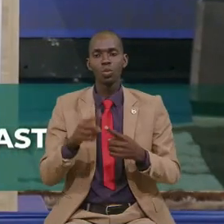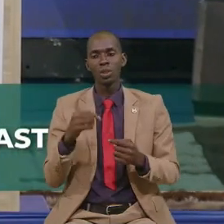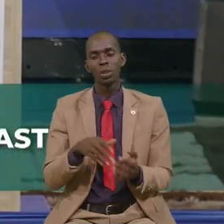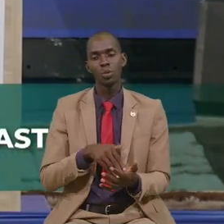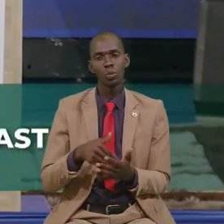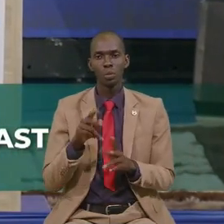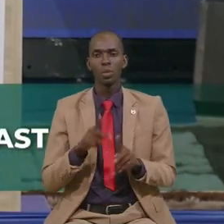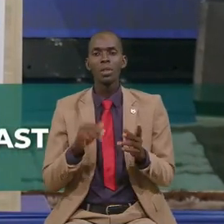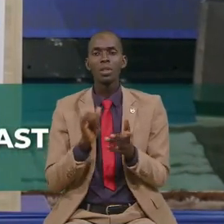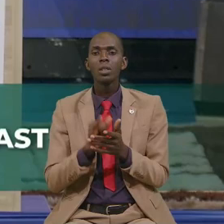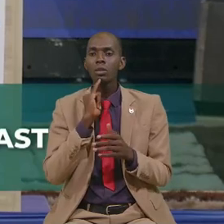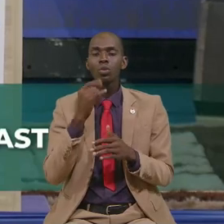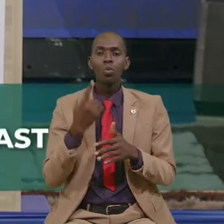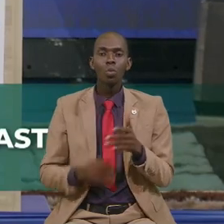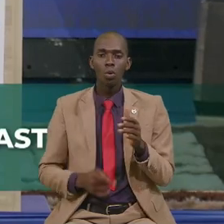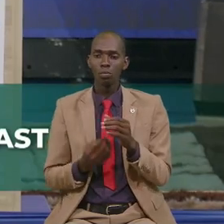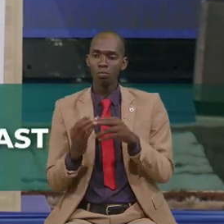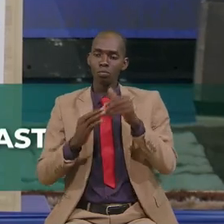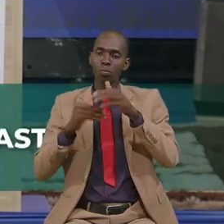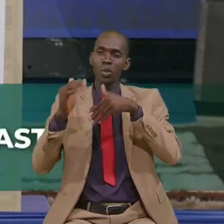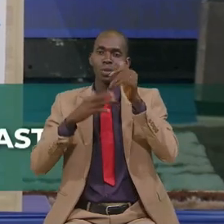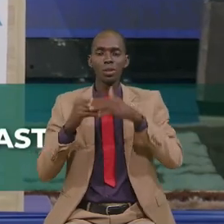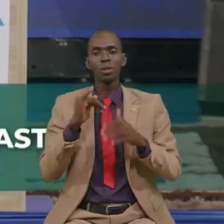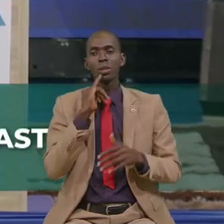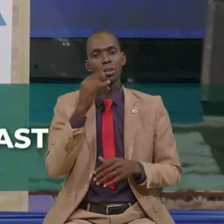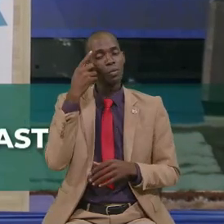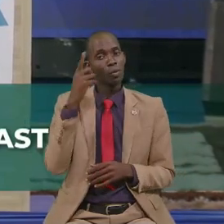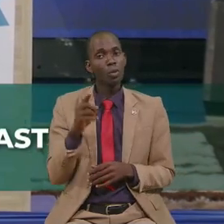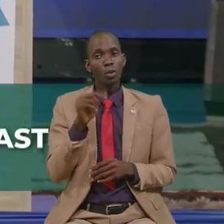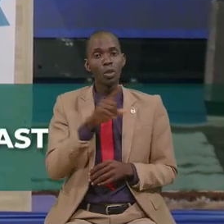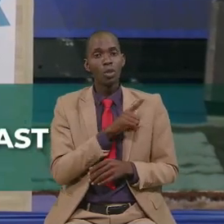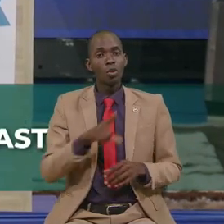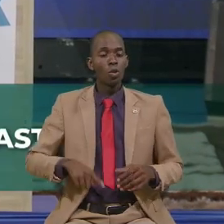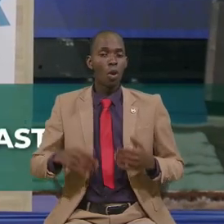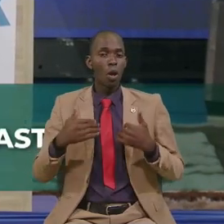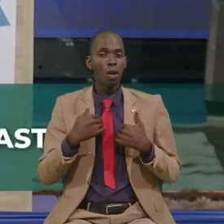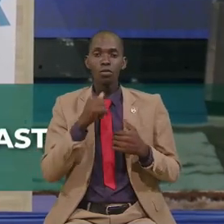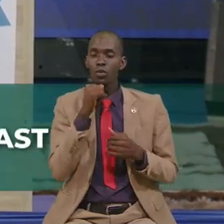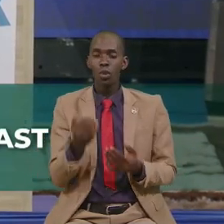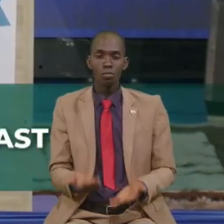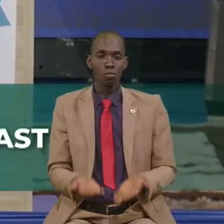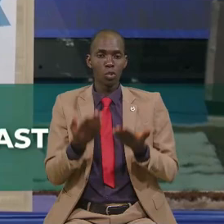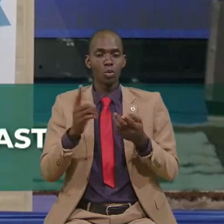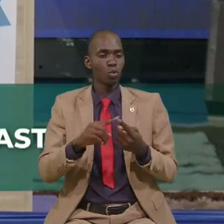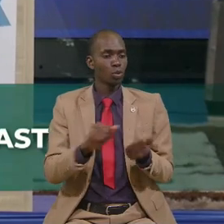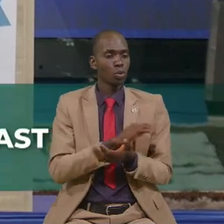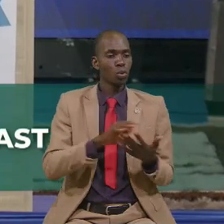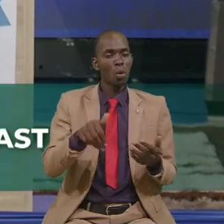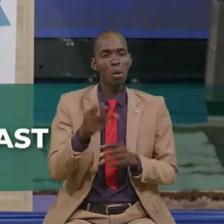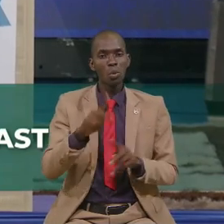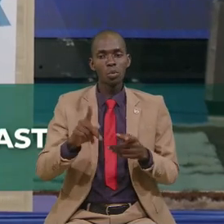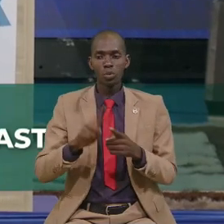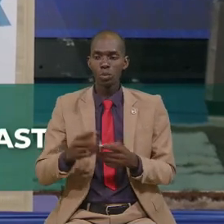edification is for. And the Lord has not raised you up to destroy people and to clamp down people and to hit